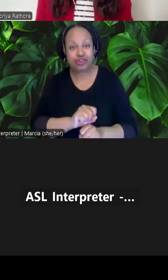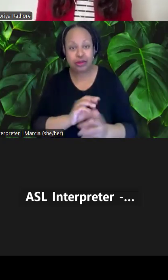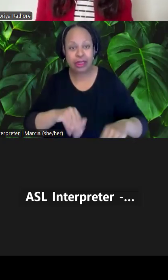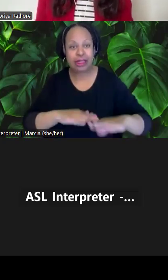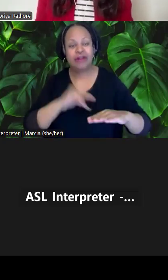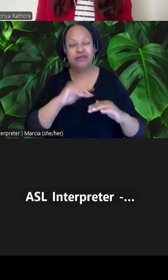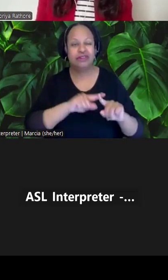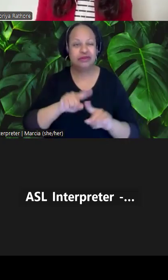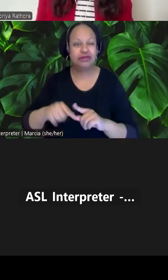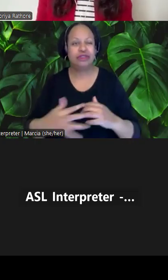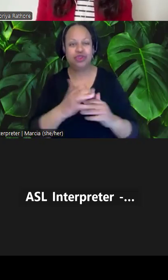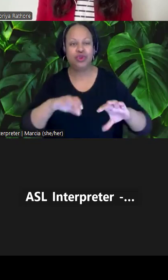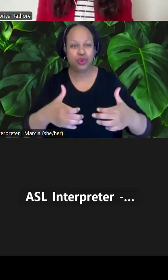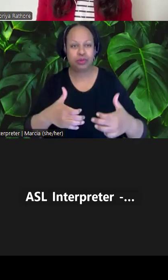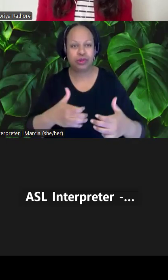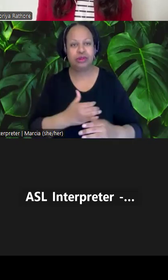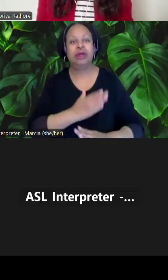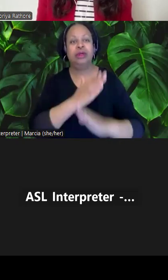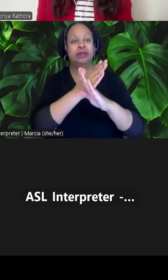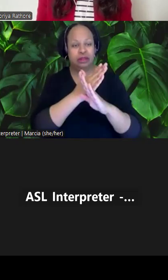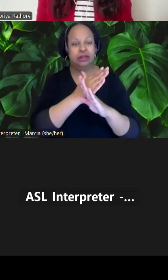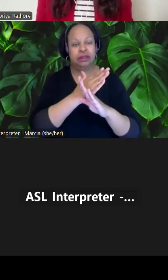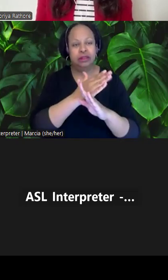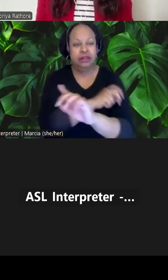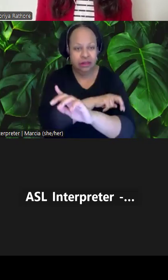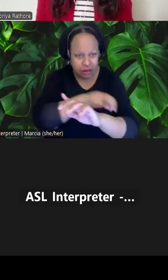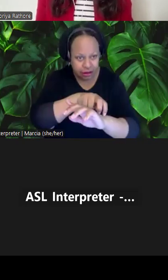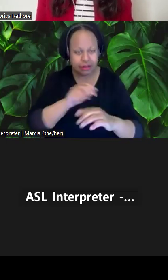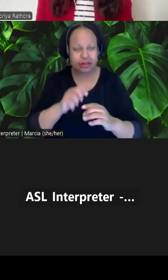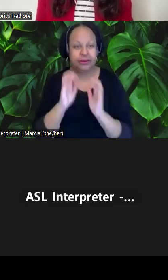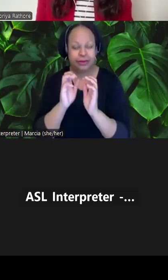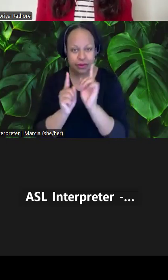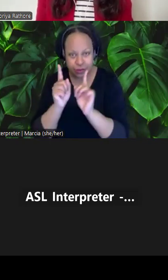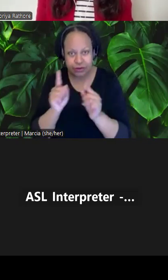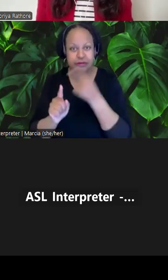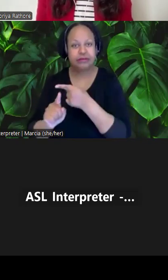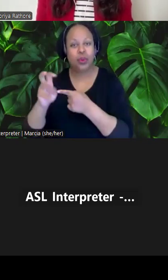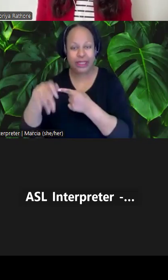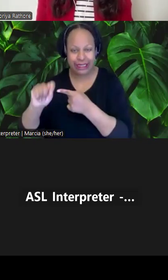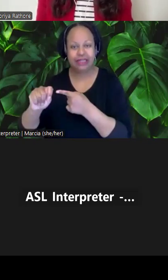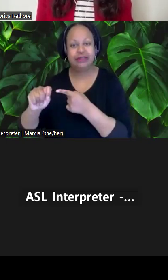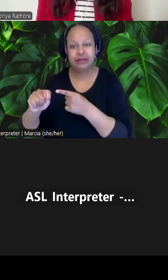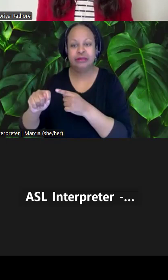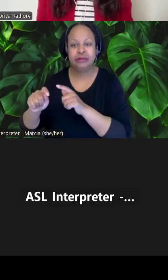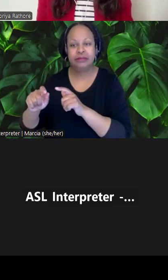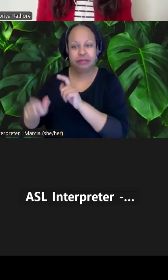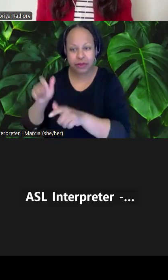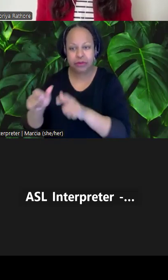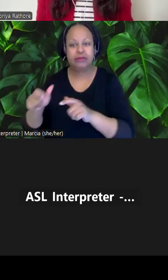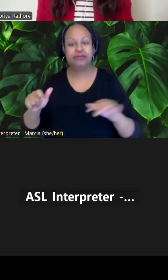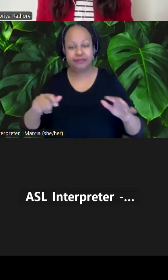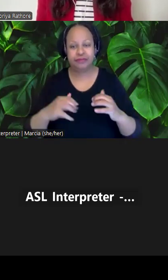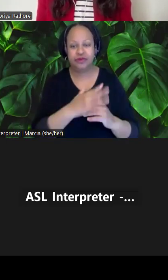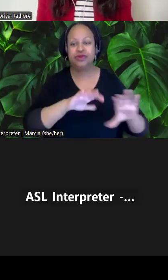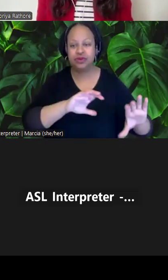Anishinaabe, the Haudenosaunee, and the Mississaugas of the Credit First Nations. We are grateful for their stewardship of this land and recognize that their